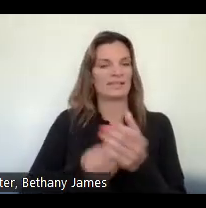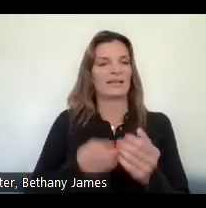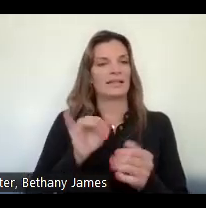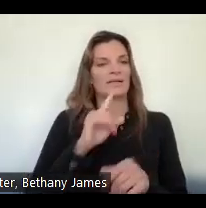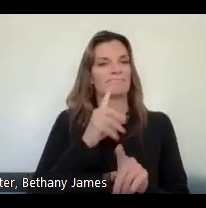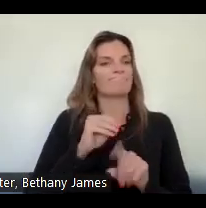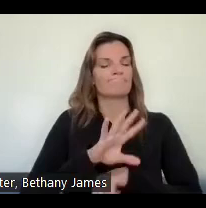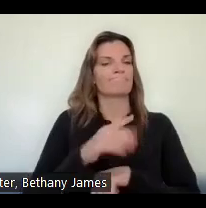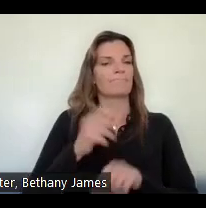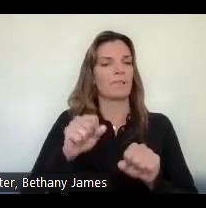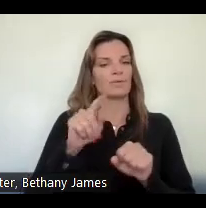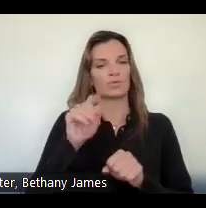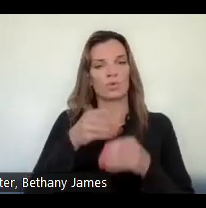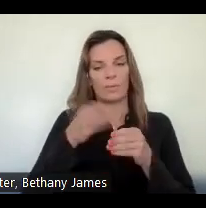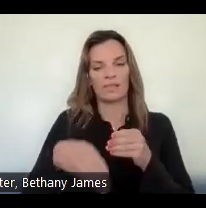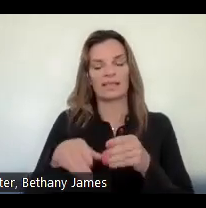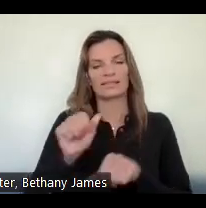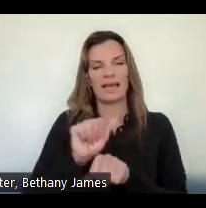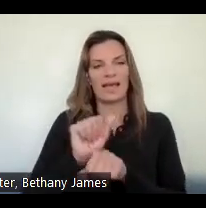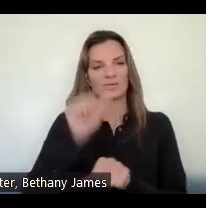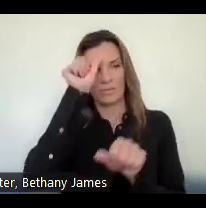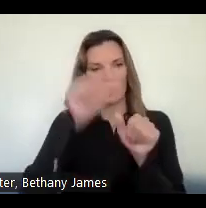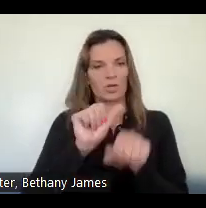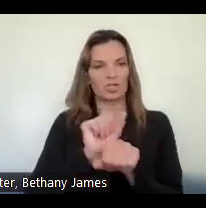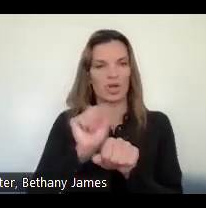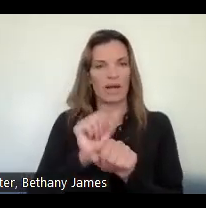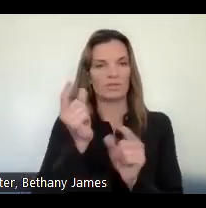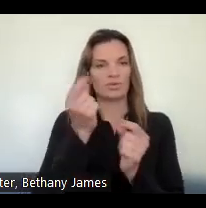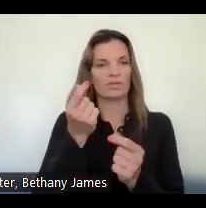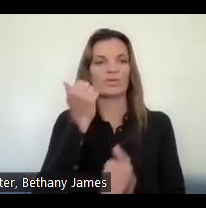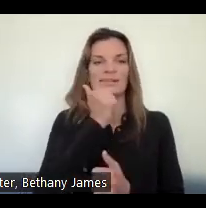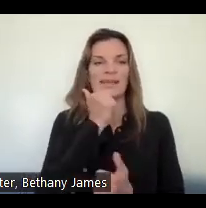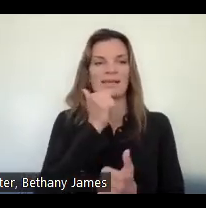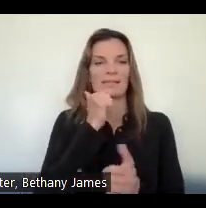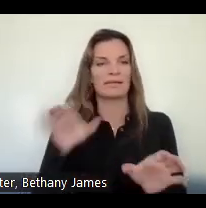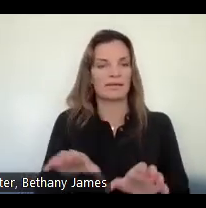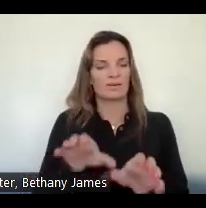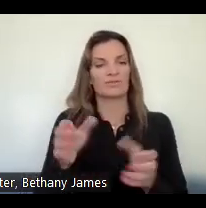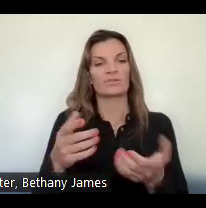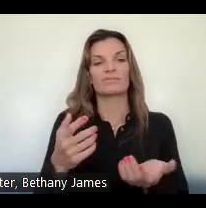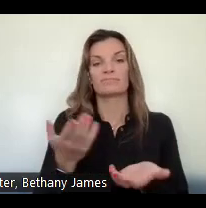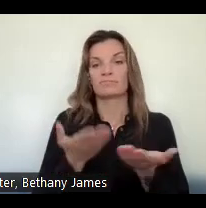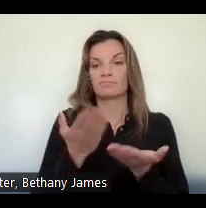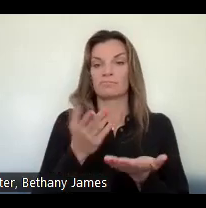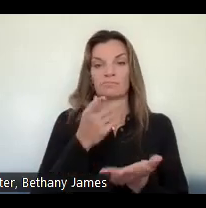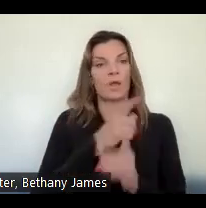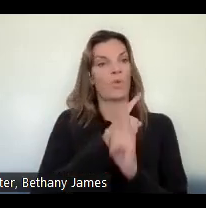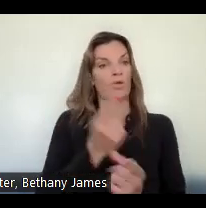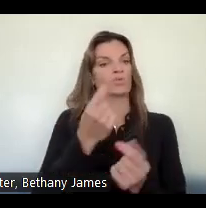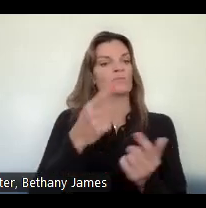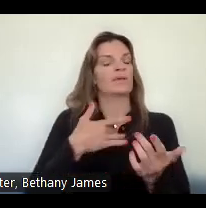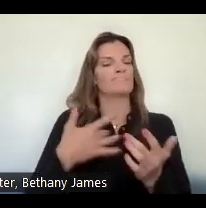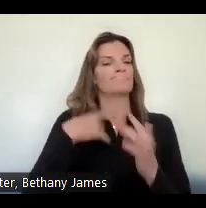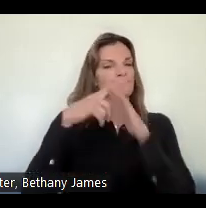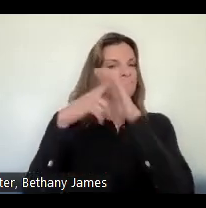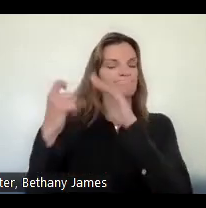complete tasks, remember job duties, or recall daily actions or activities, even ones that they may perform regularly.